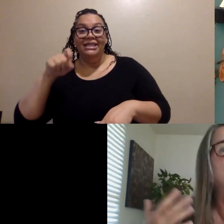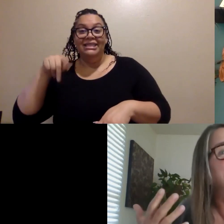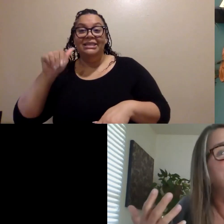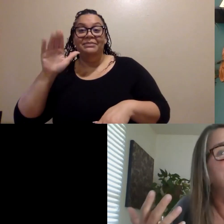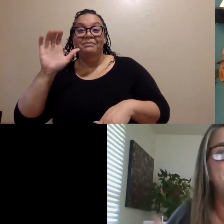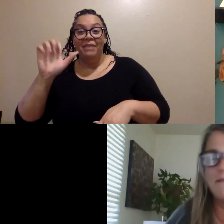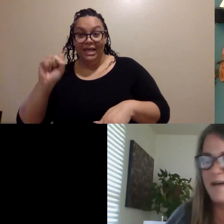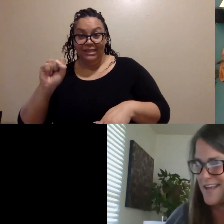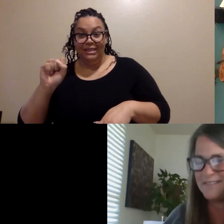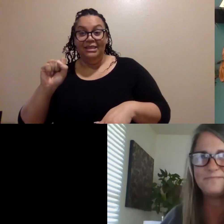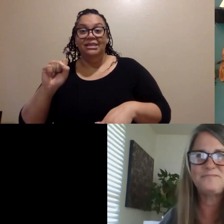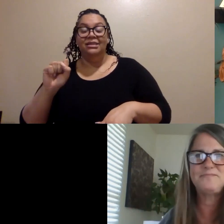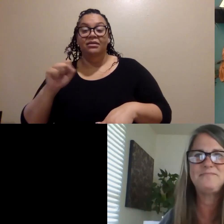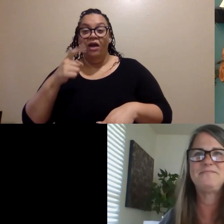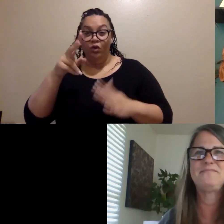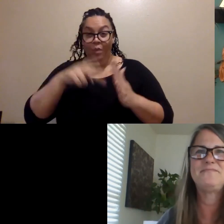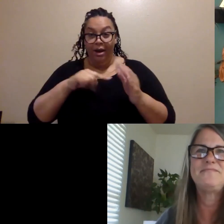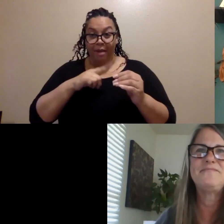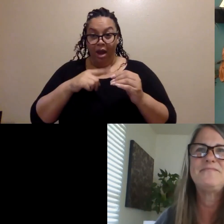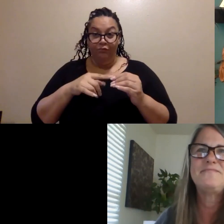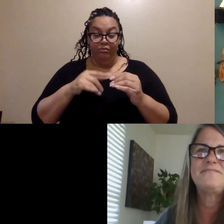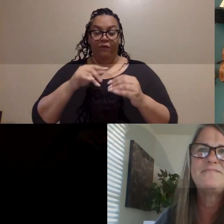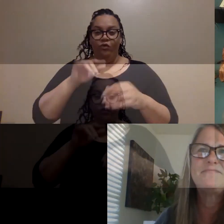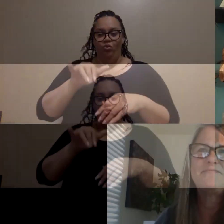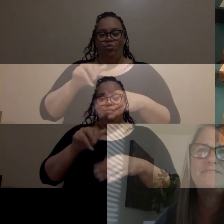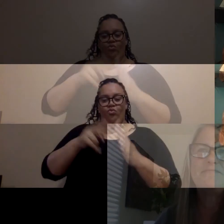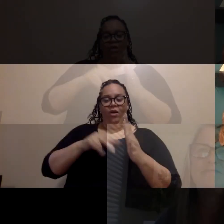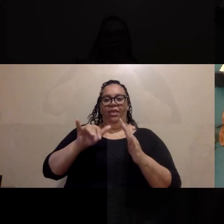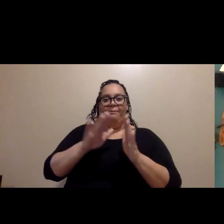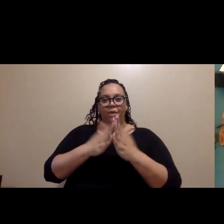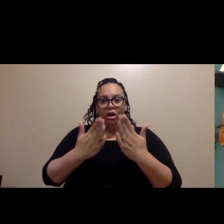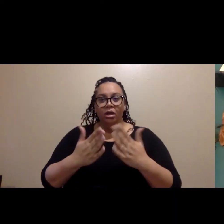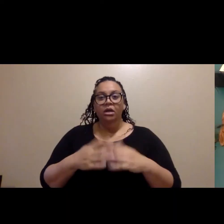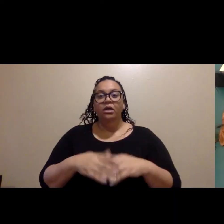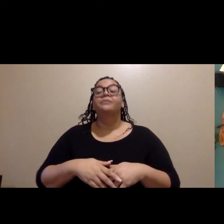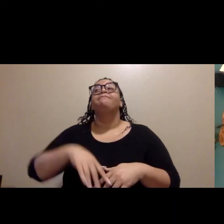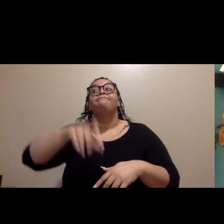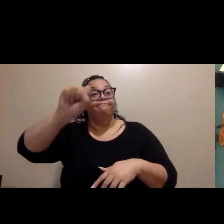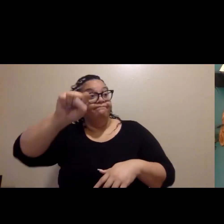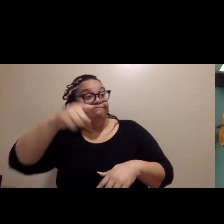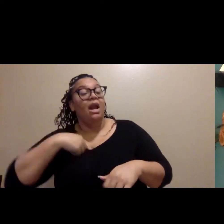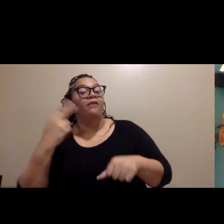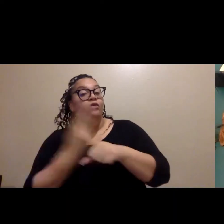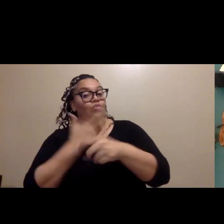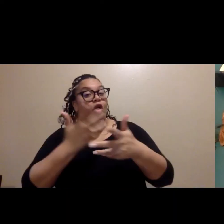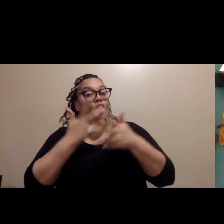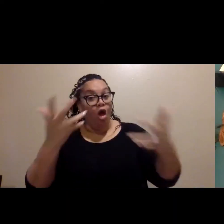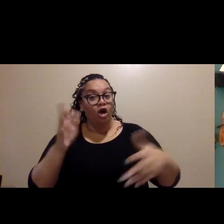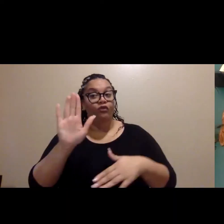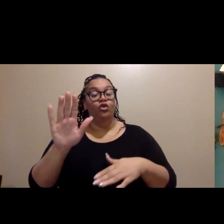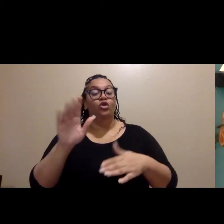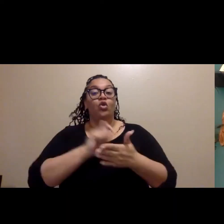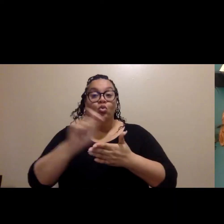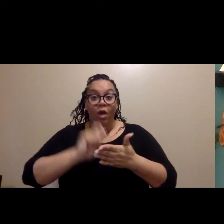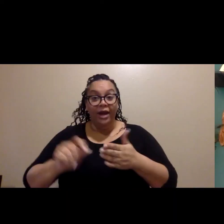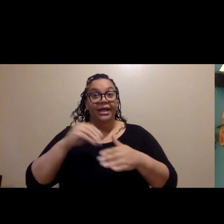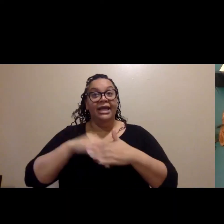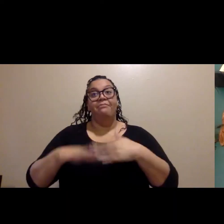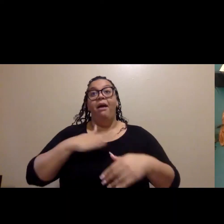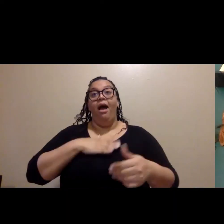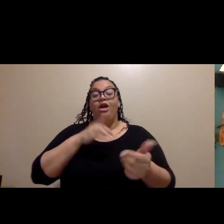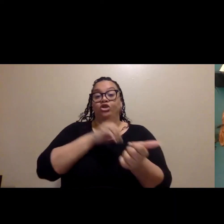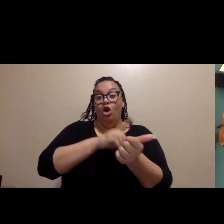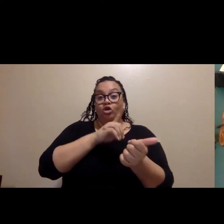have. What did you think about it? Yes, I've actually used a lot of her writings in my doctoral program as well